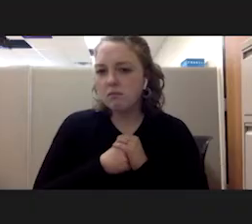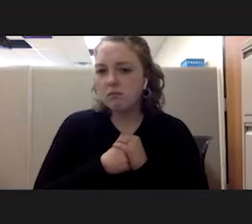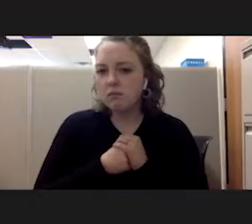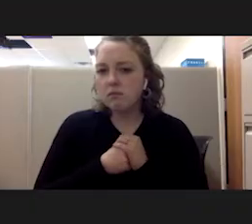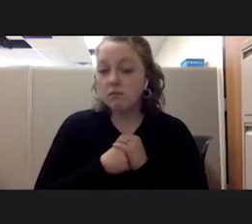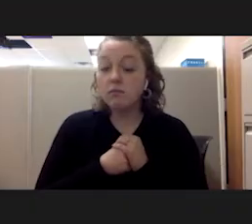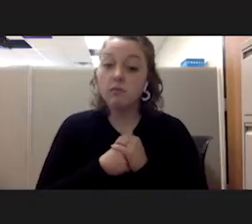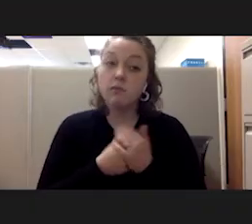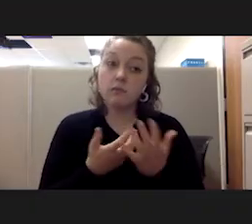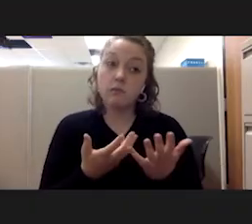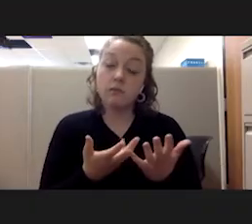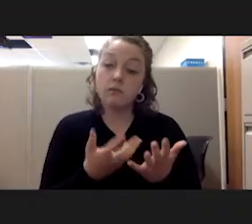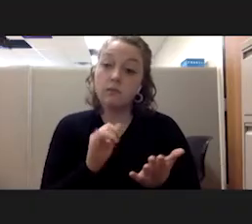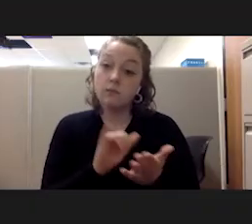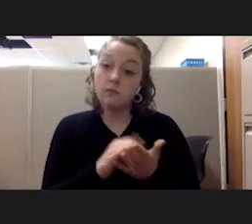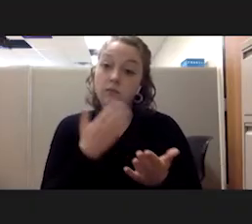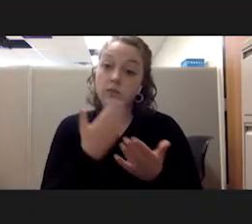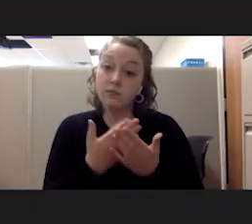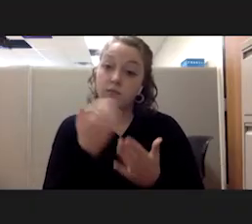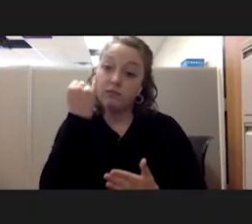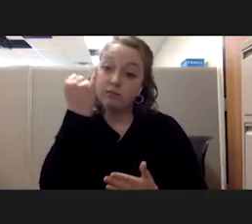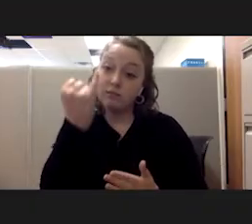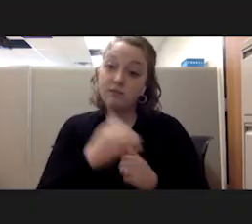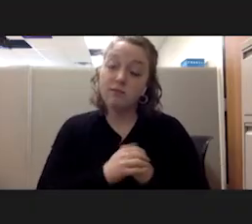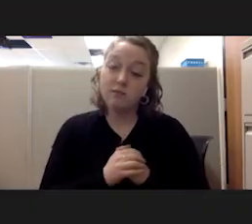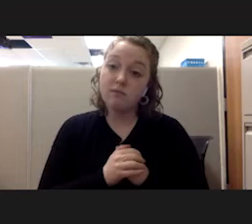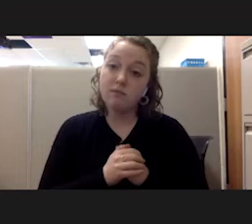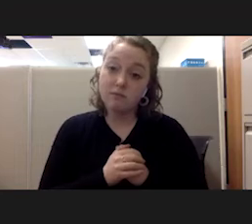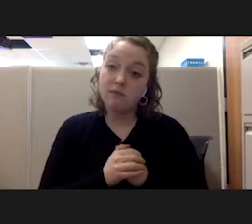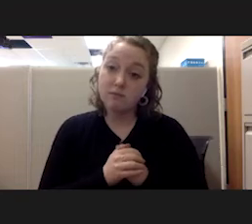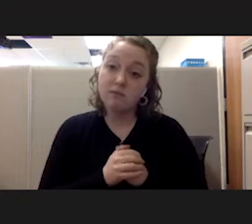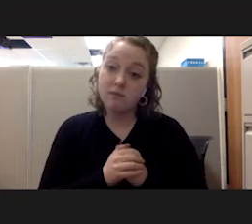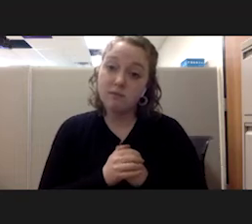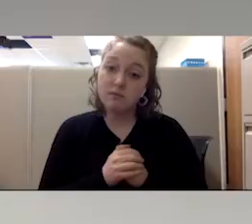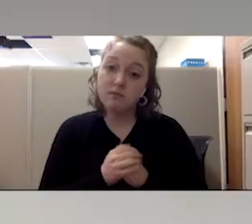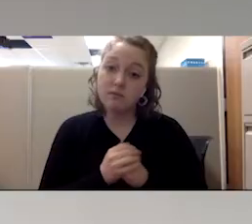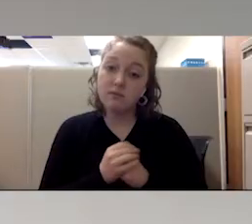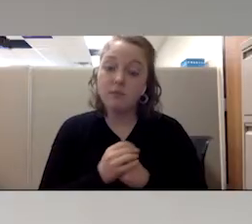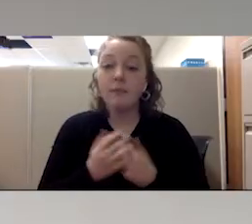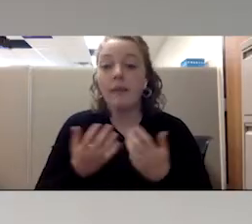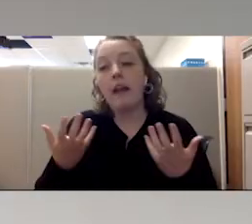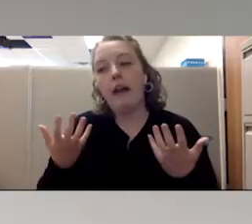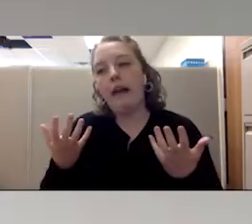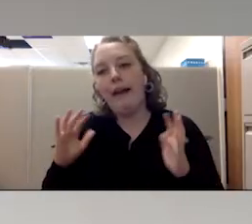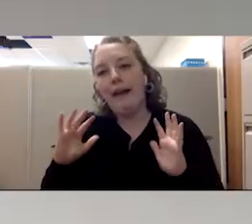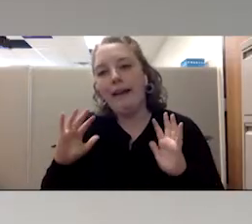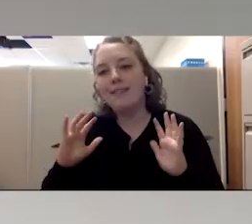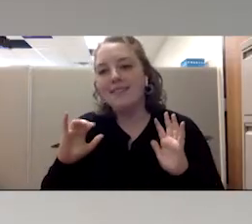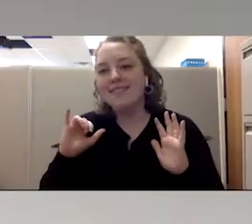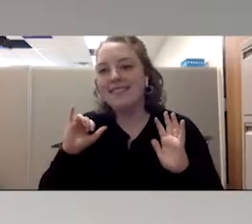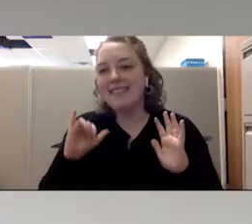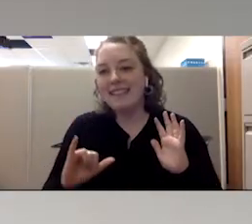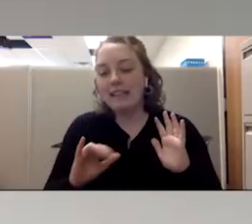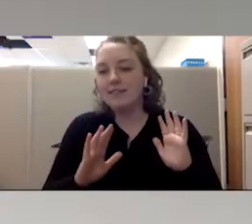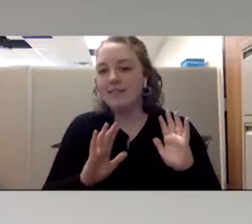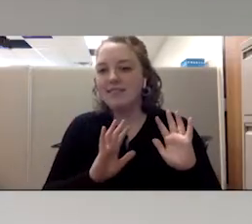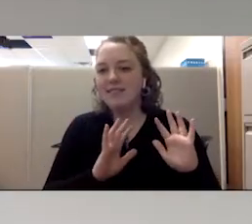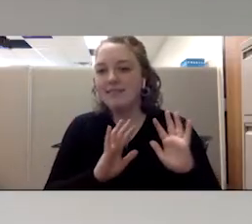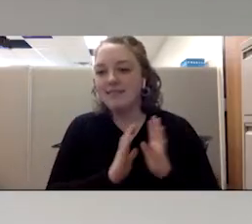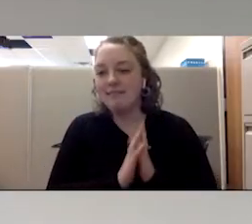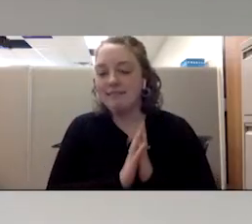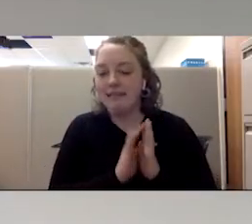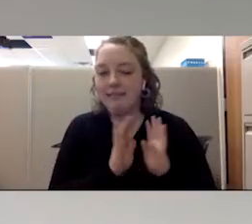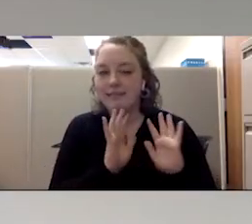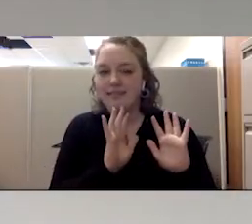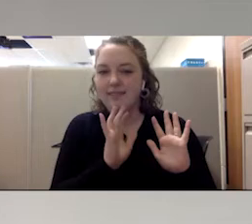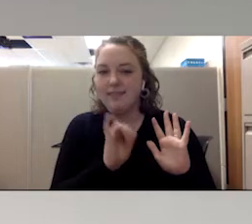Carrie, I think that is a really good idea, honestly. Well, that's a plan with that expansion. Yeah,